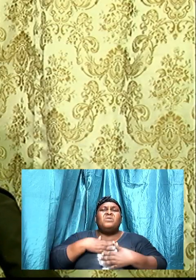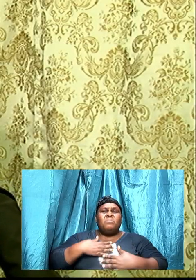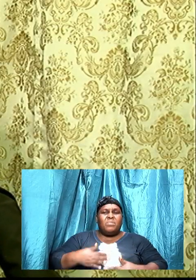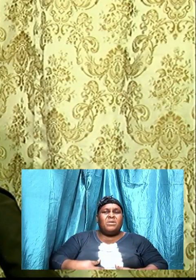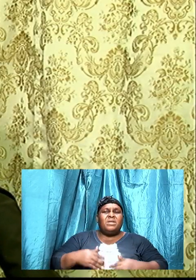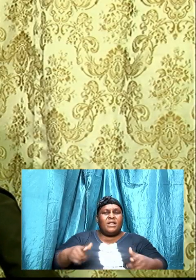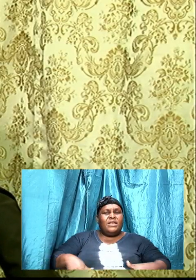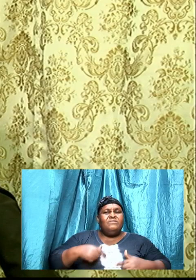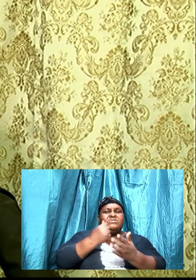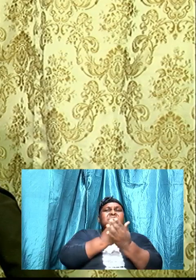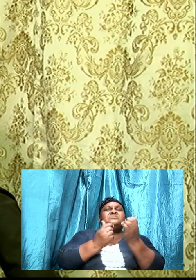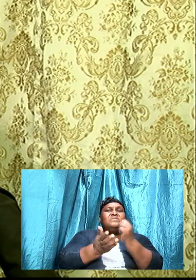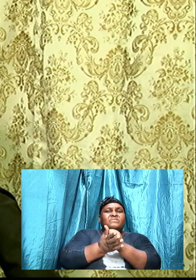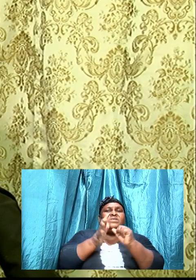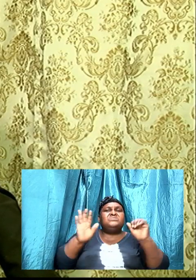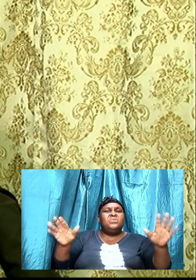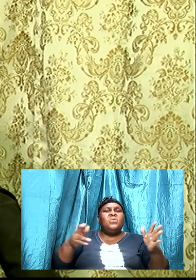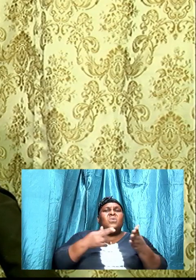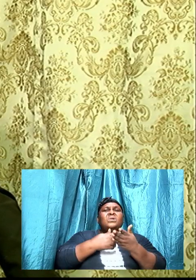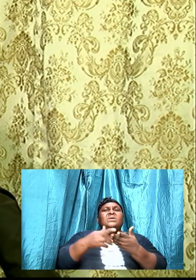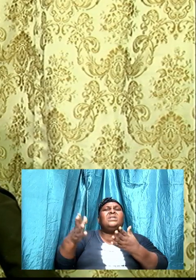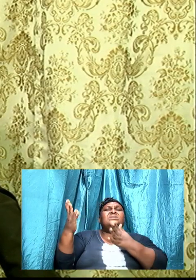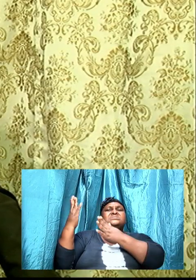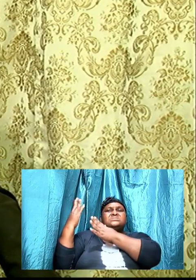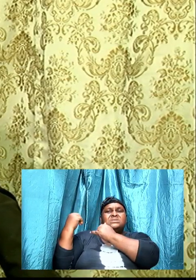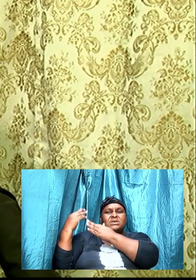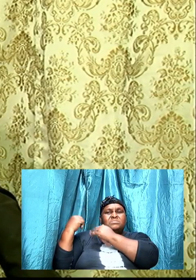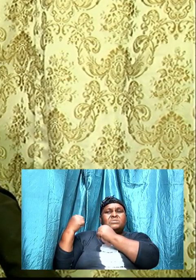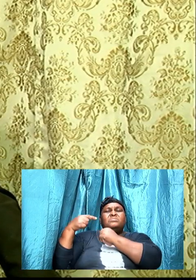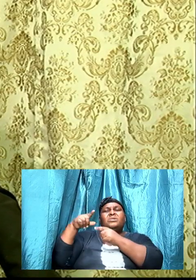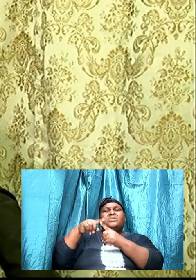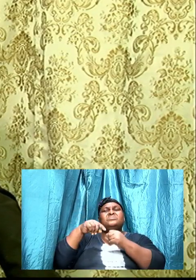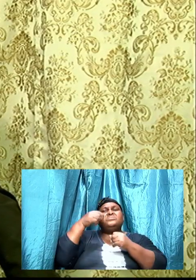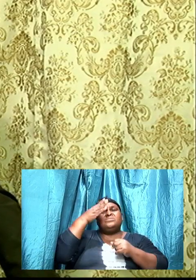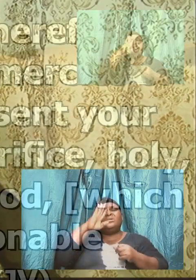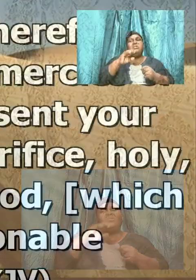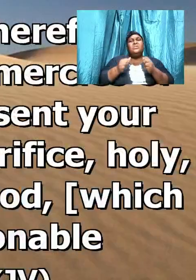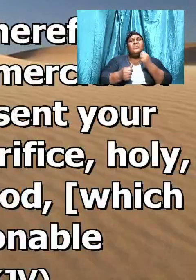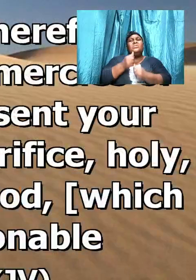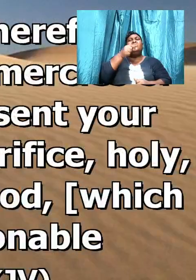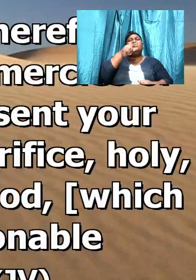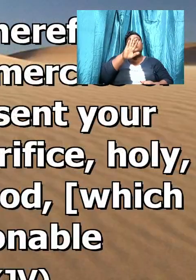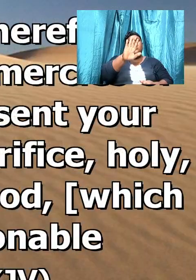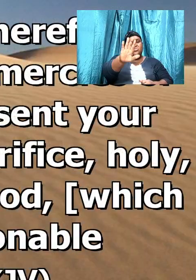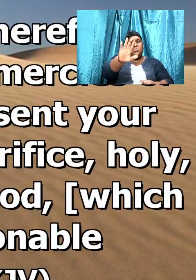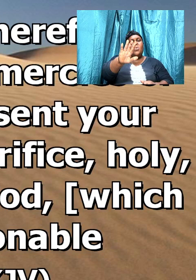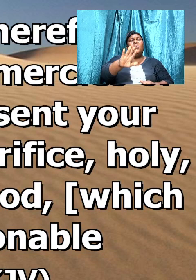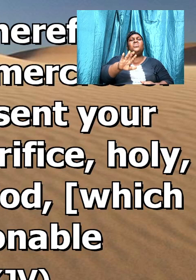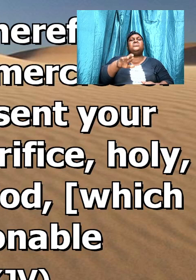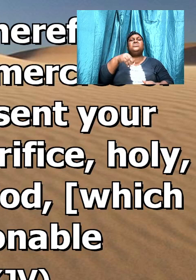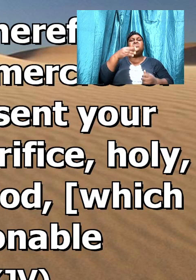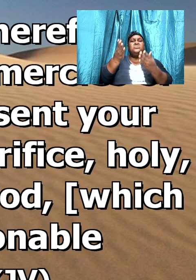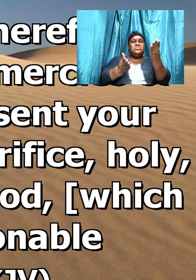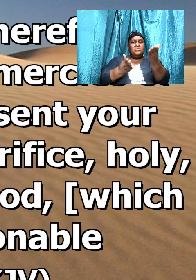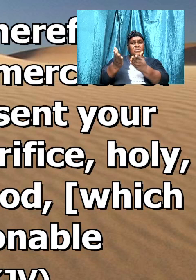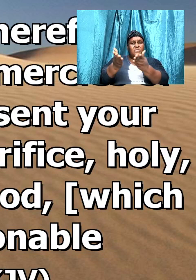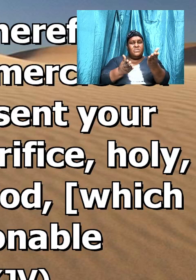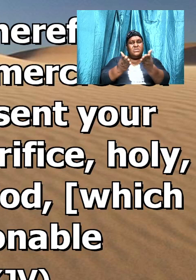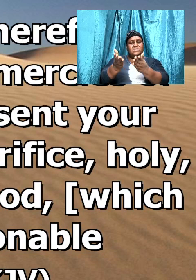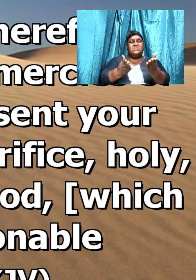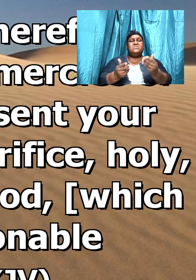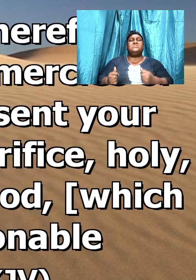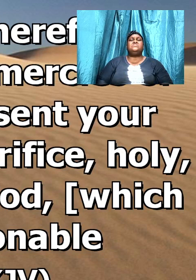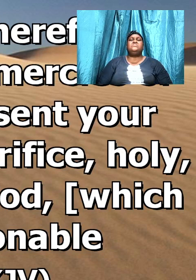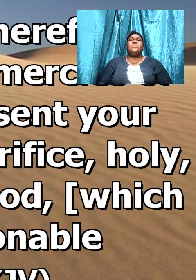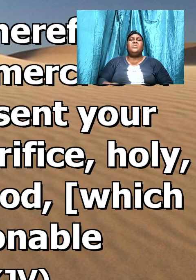your bodies a living sacrifice, holy and acceptable unto God, which is your reasonable service. And so